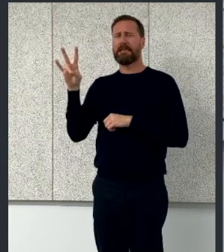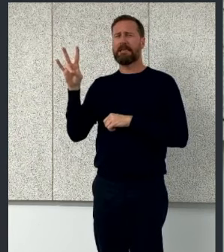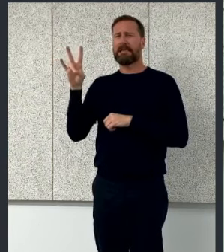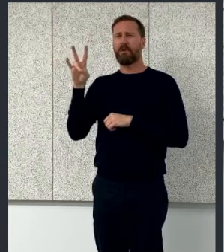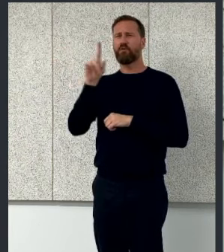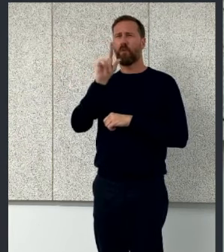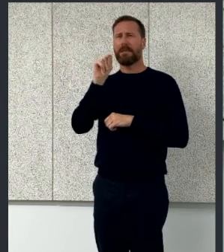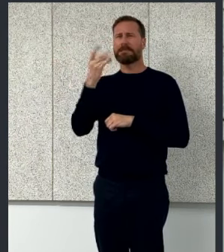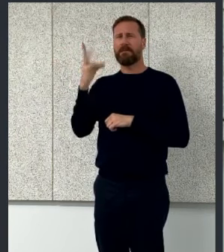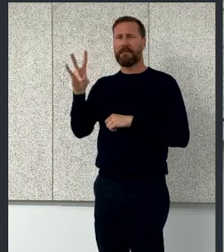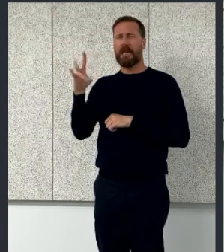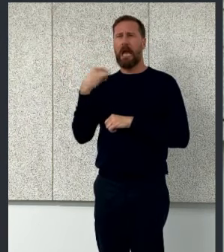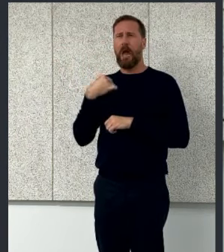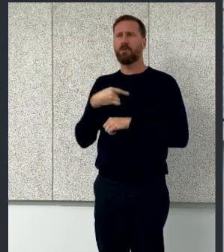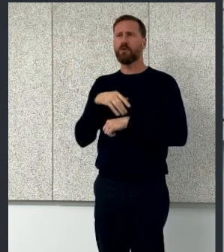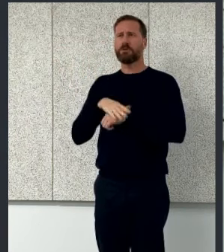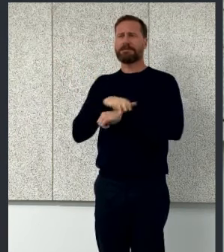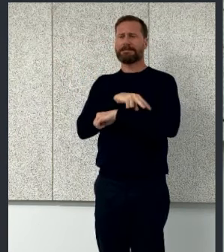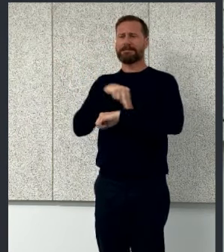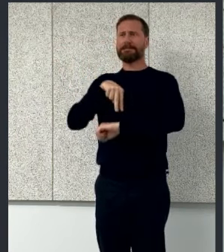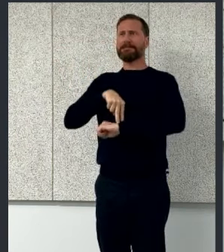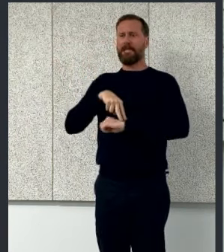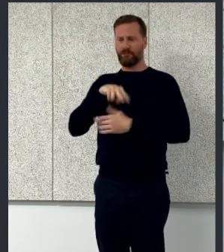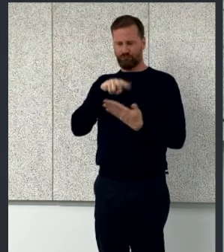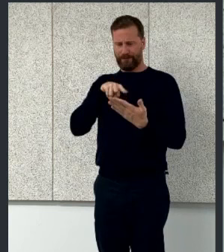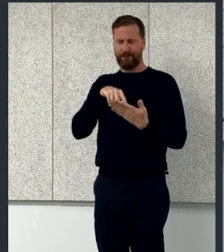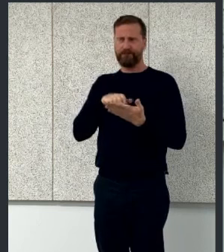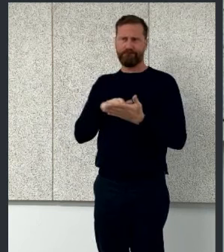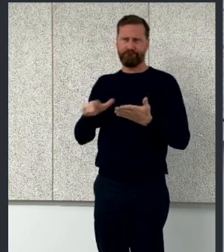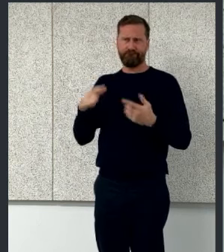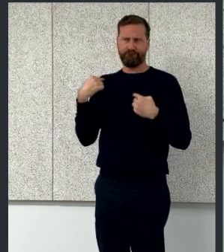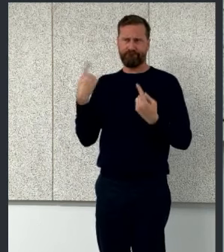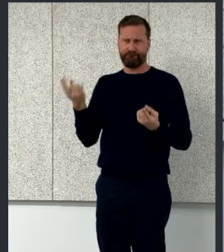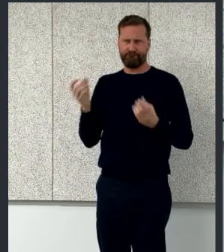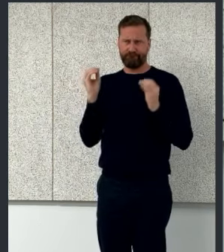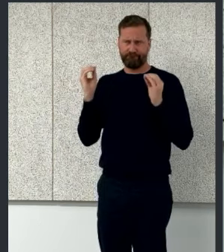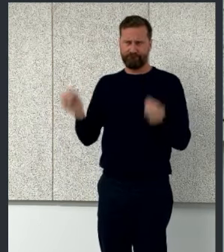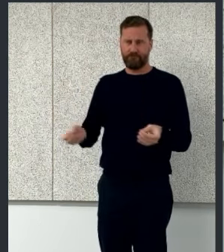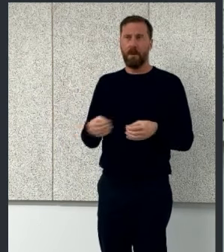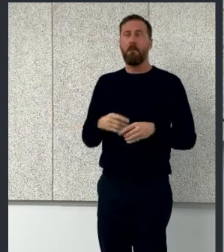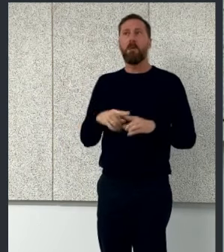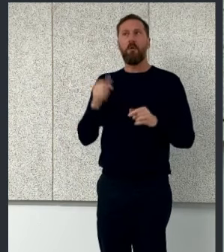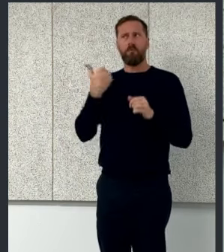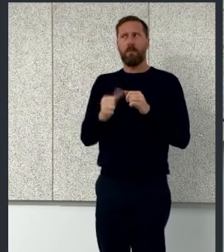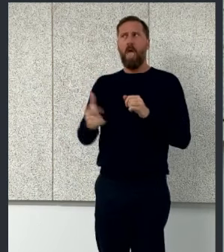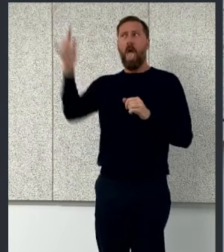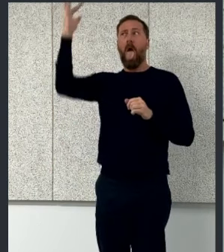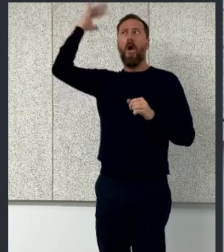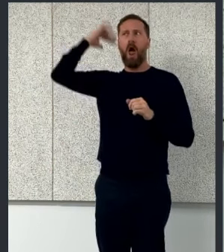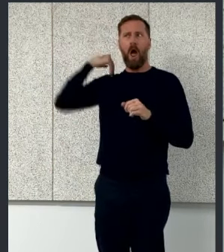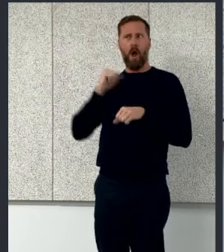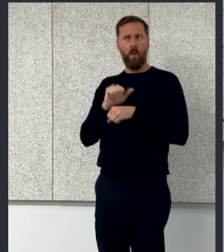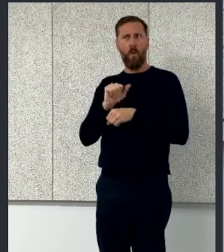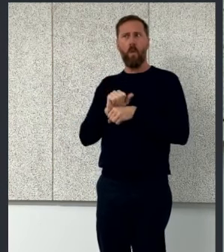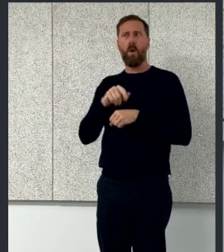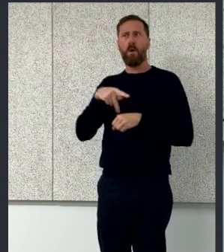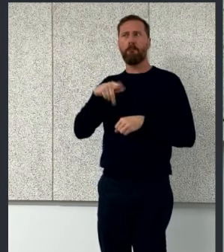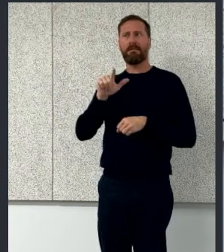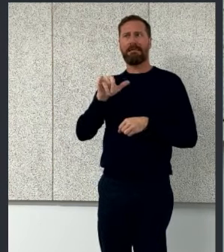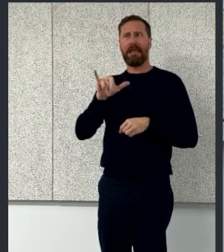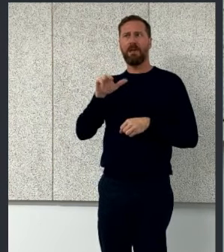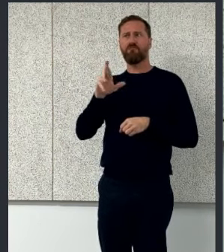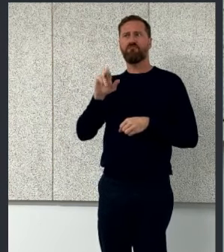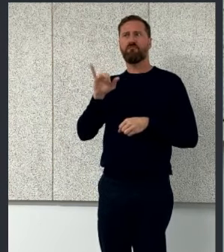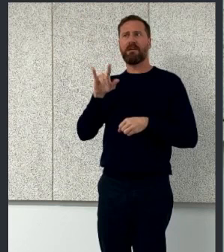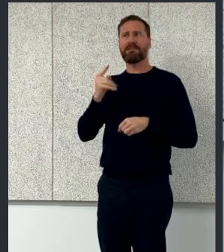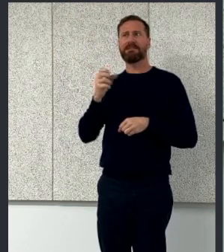2017. But I'll never forget when I worked at the Playwrights Realm, I used my professional development funds as the